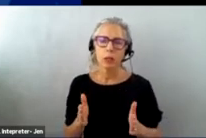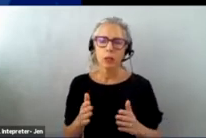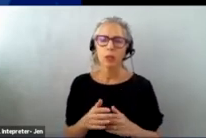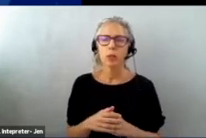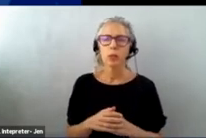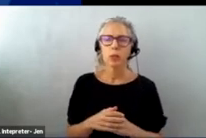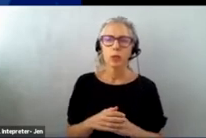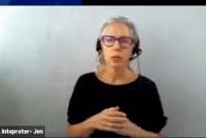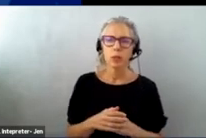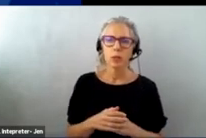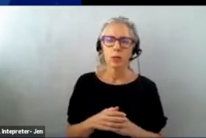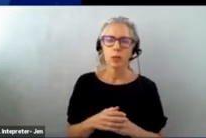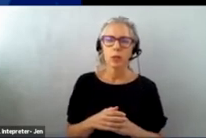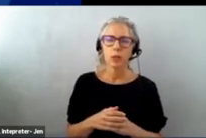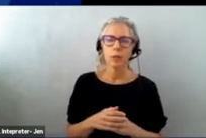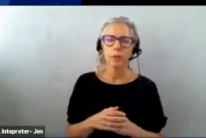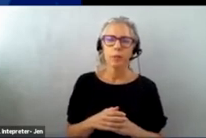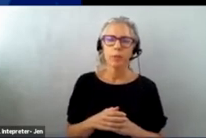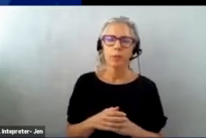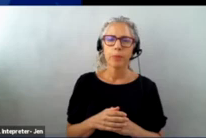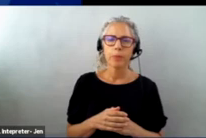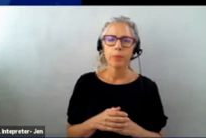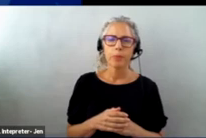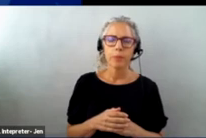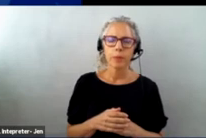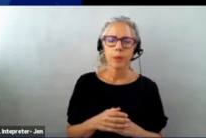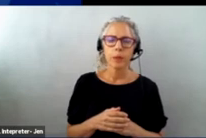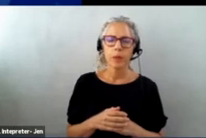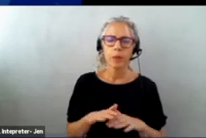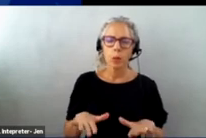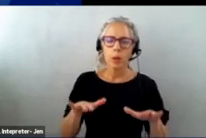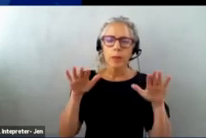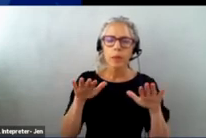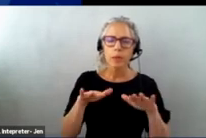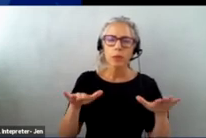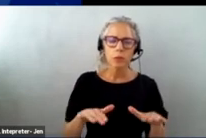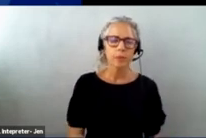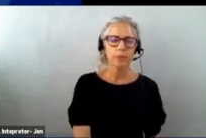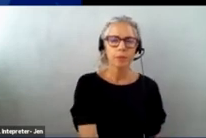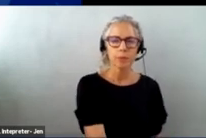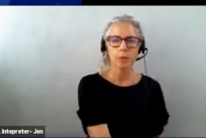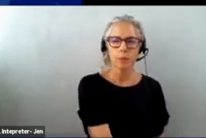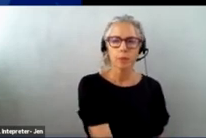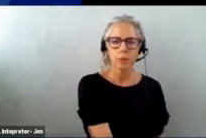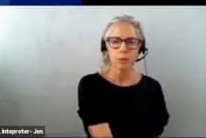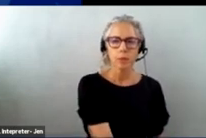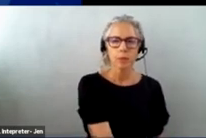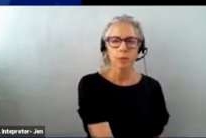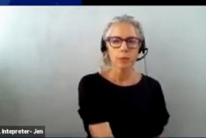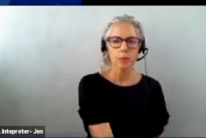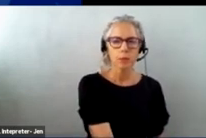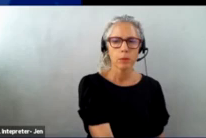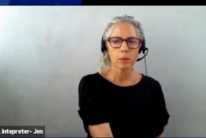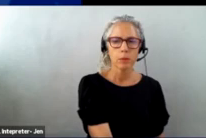of facilitators of raising their children. And to address